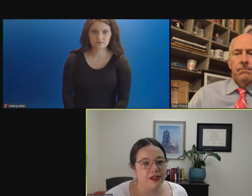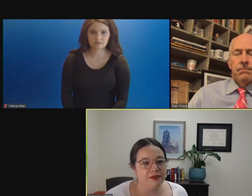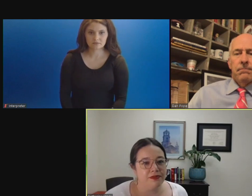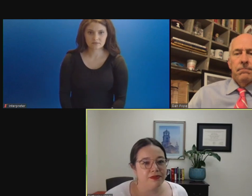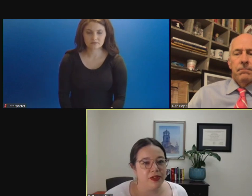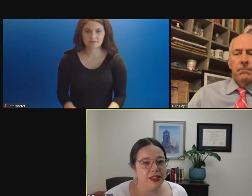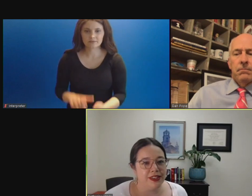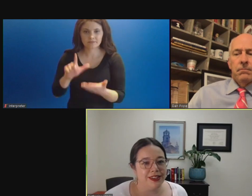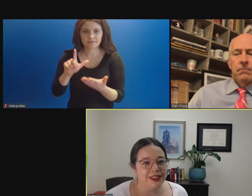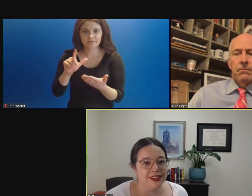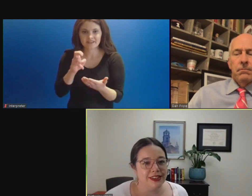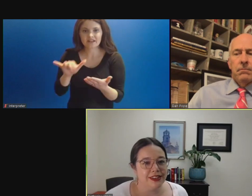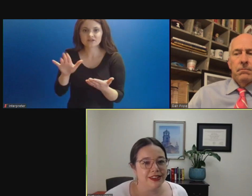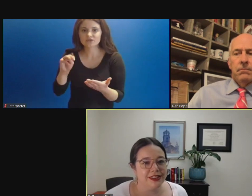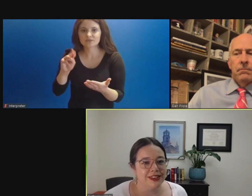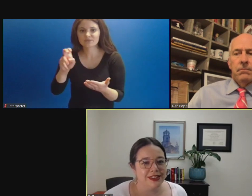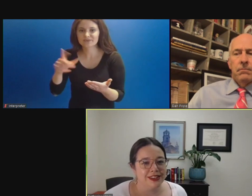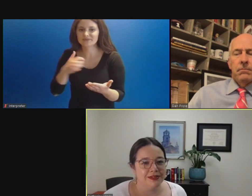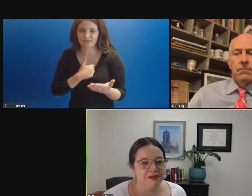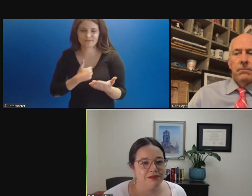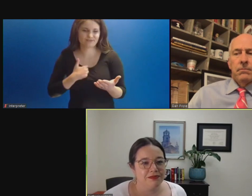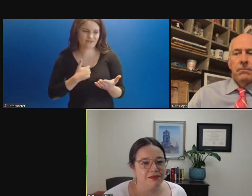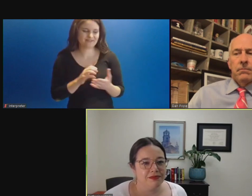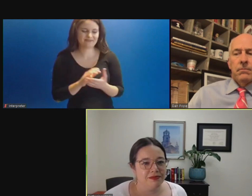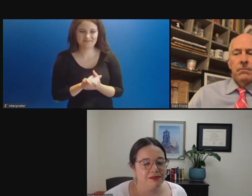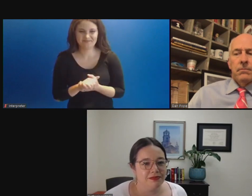Lacey, you're muted.